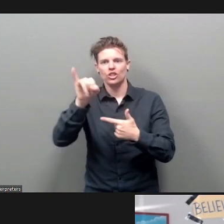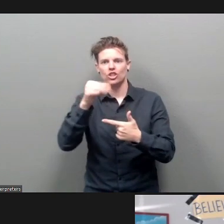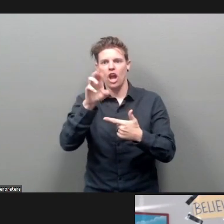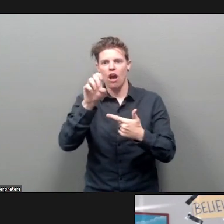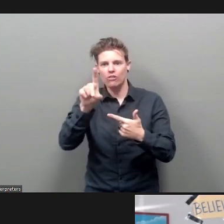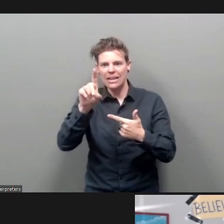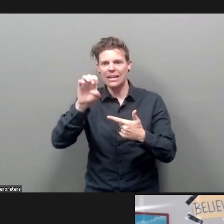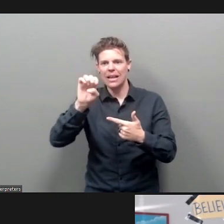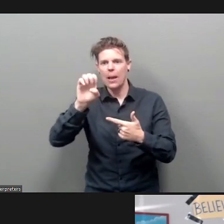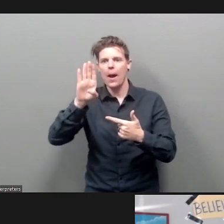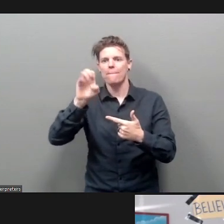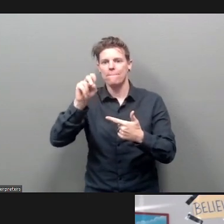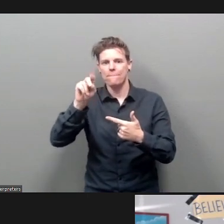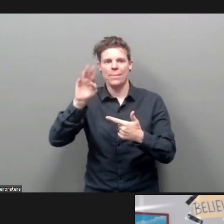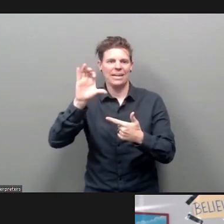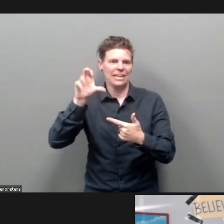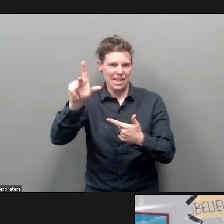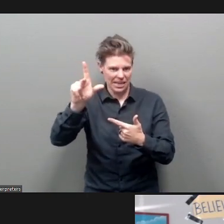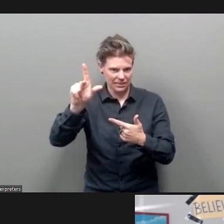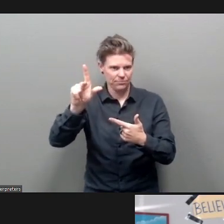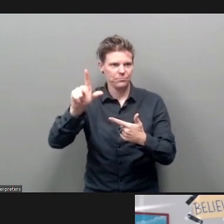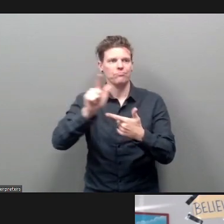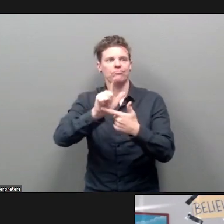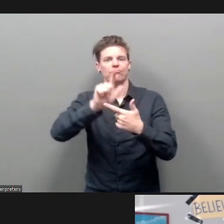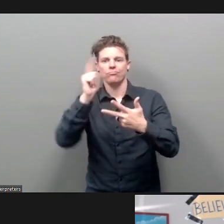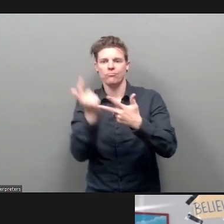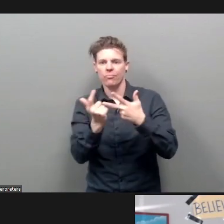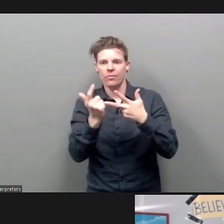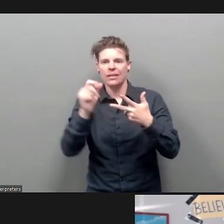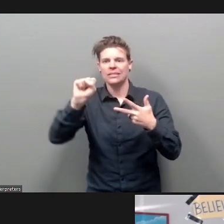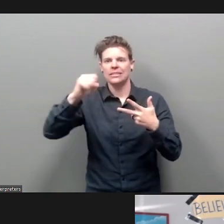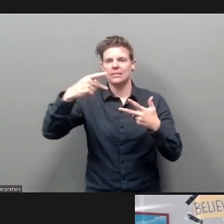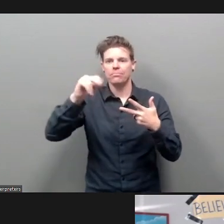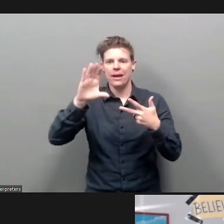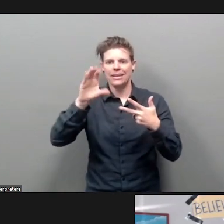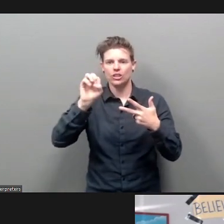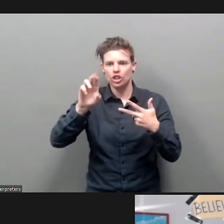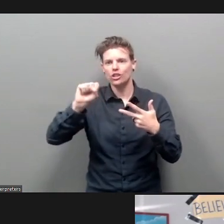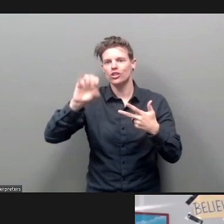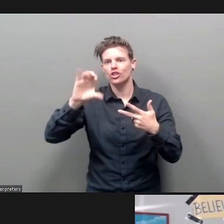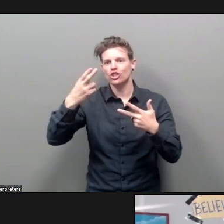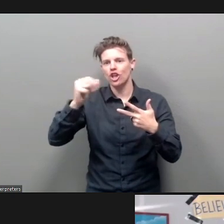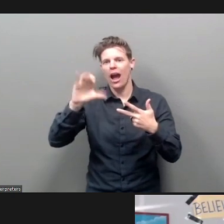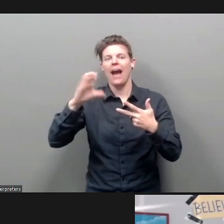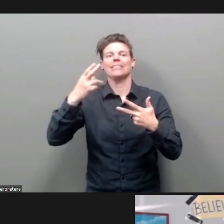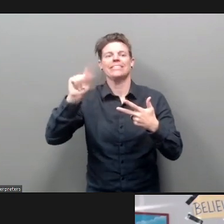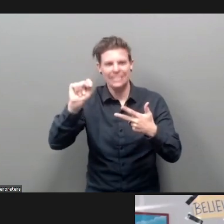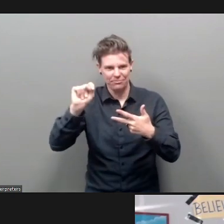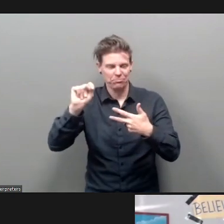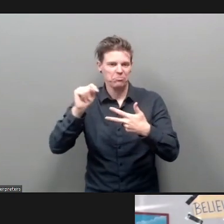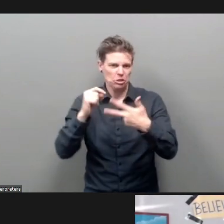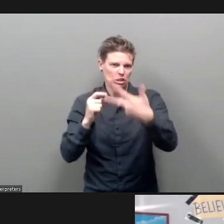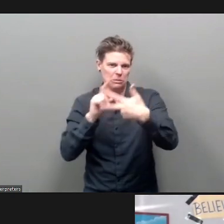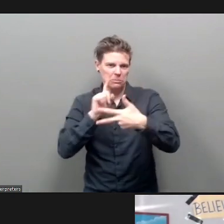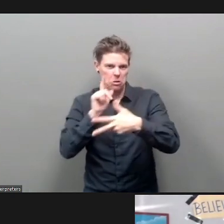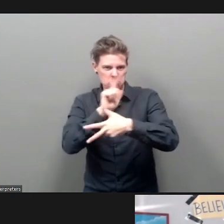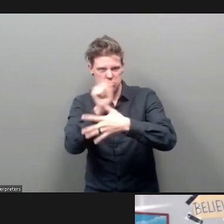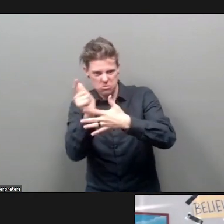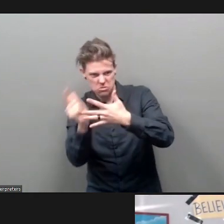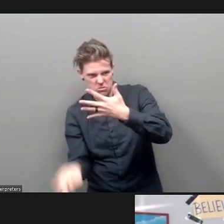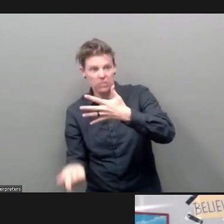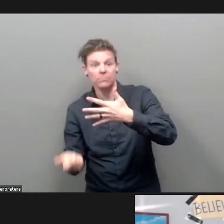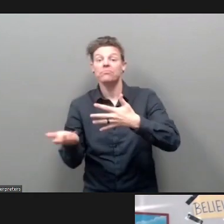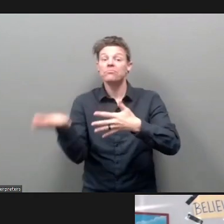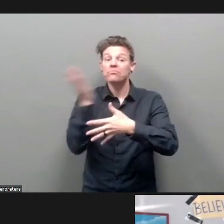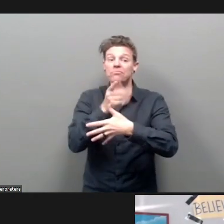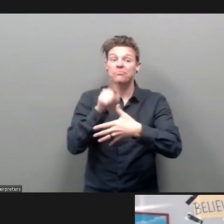of Colleen Heil at the Albuquerque Journal. So Julia, you are unmuted. Please feel free to ask your question. Thank you, Matt. Dr. Grace, Dr. Patahan,